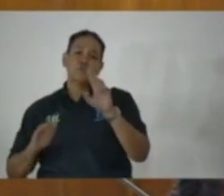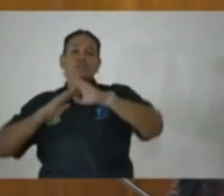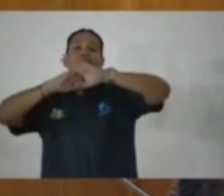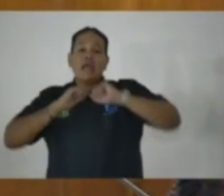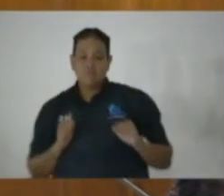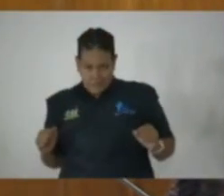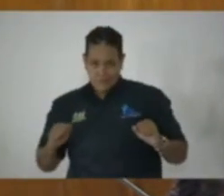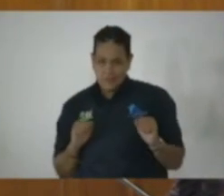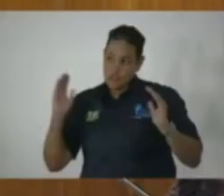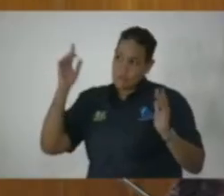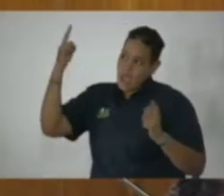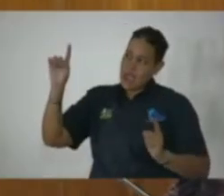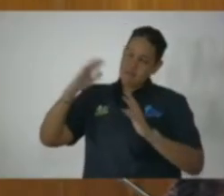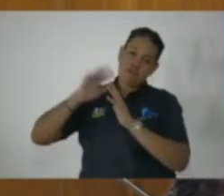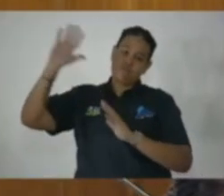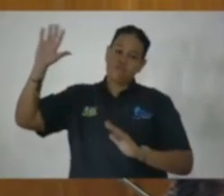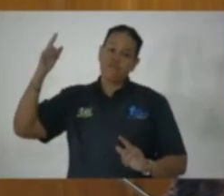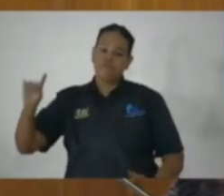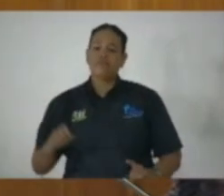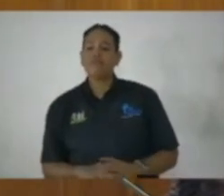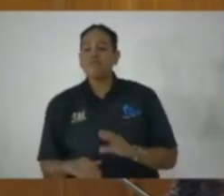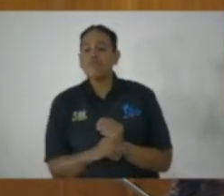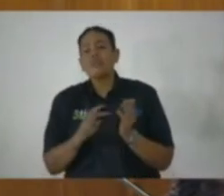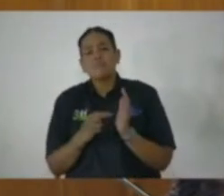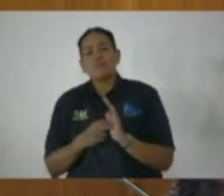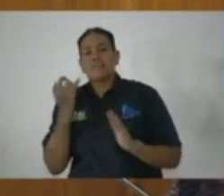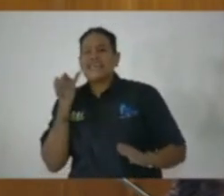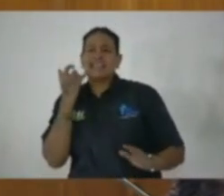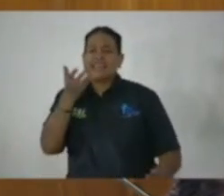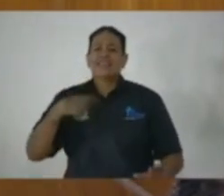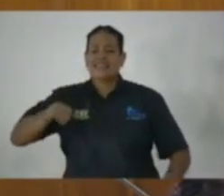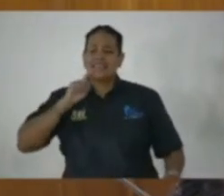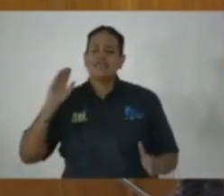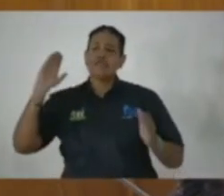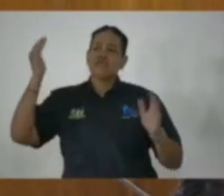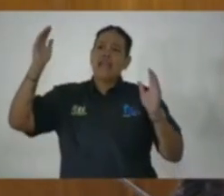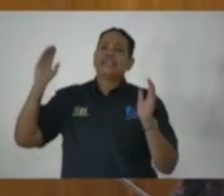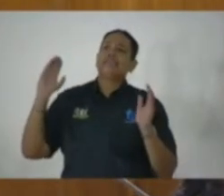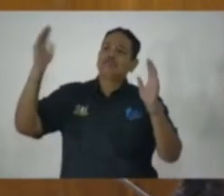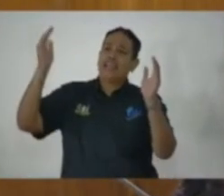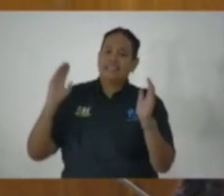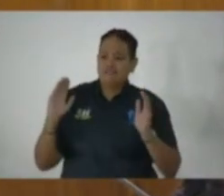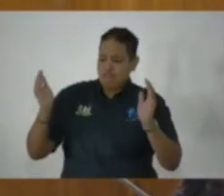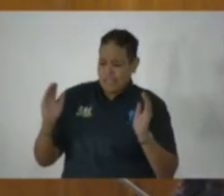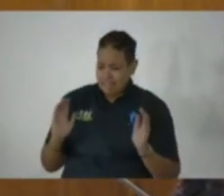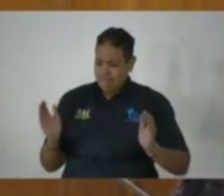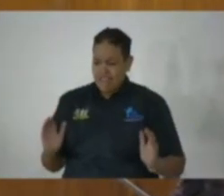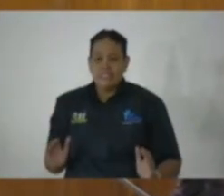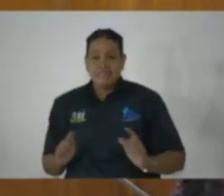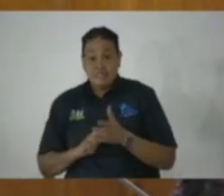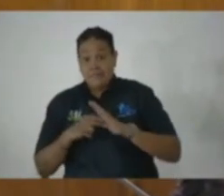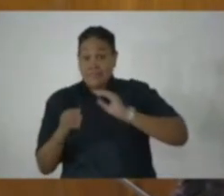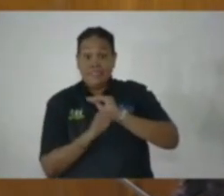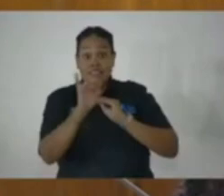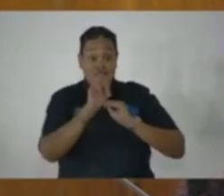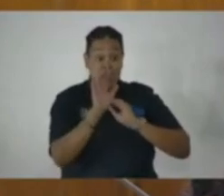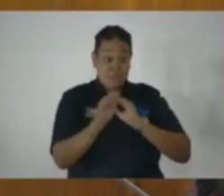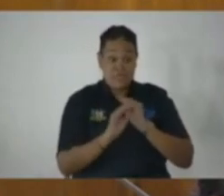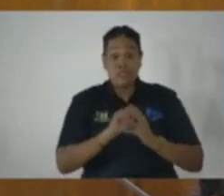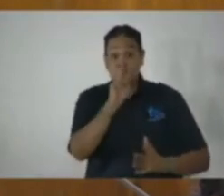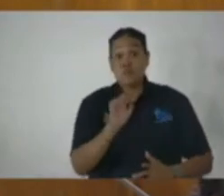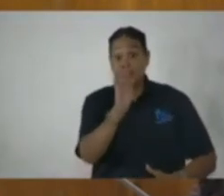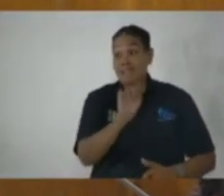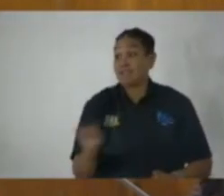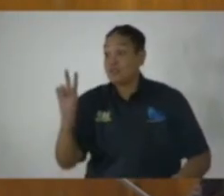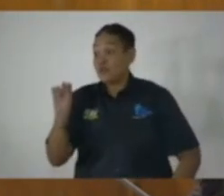times what was in the United States. So therefore, if it is that relativity was supposed to be used, the JLP in